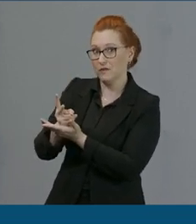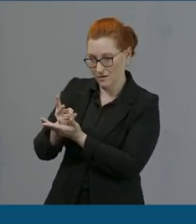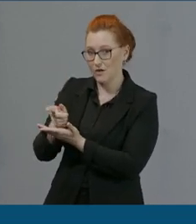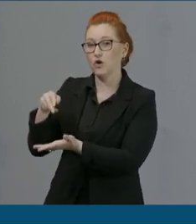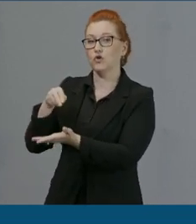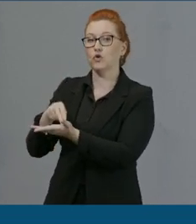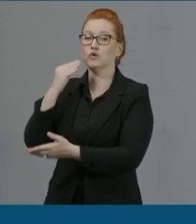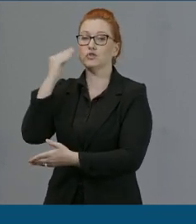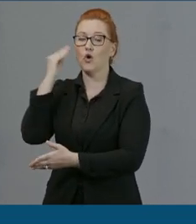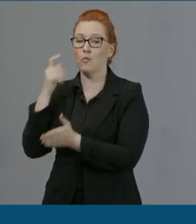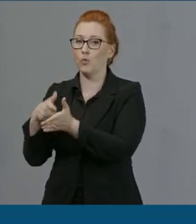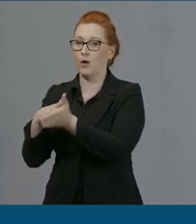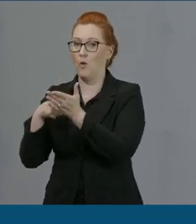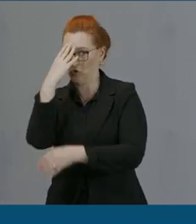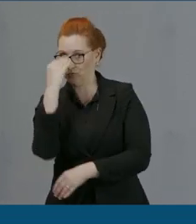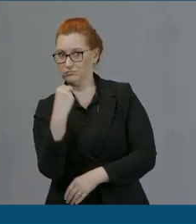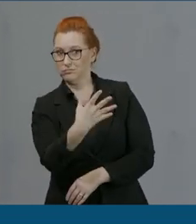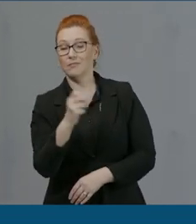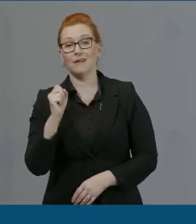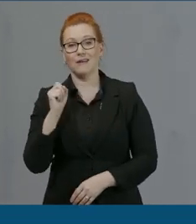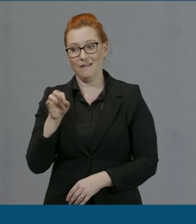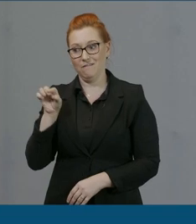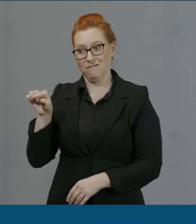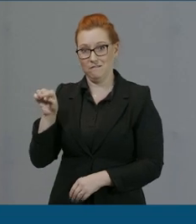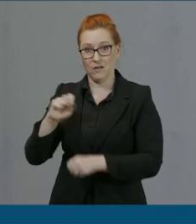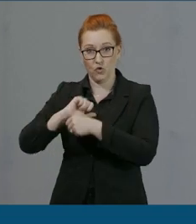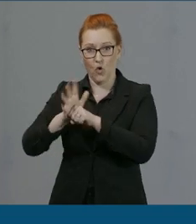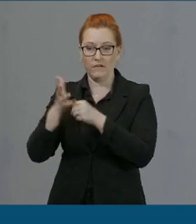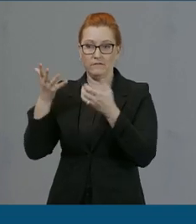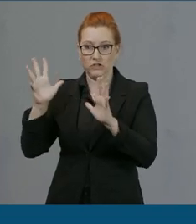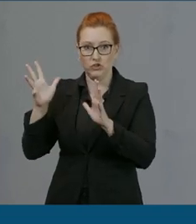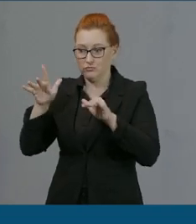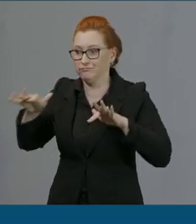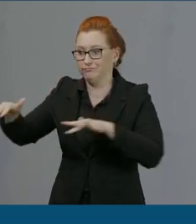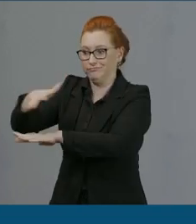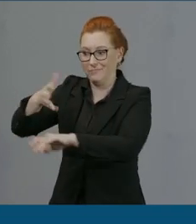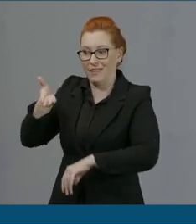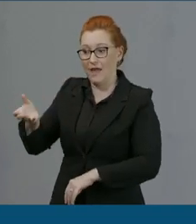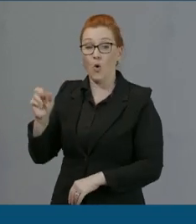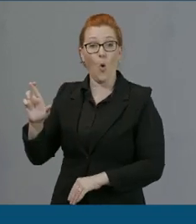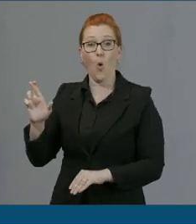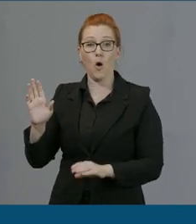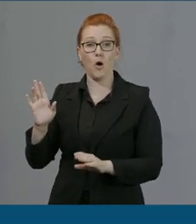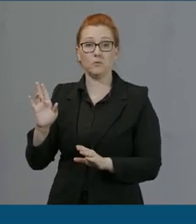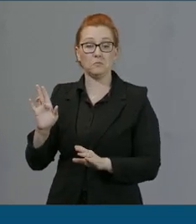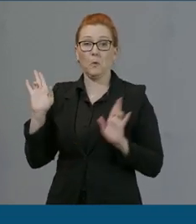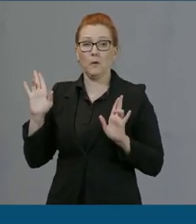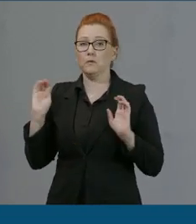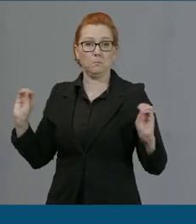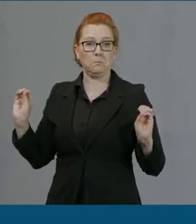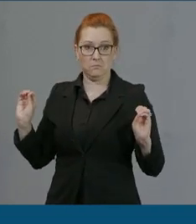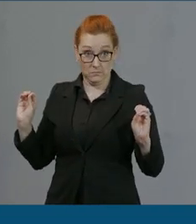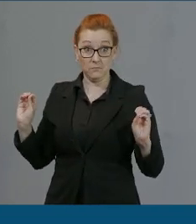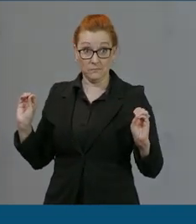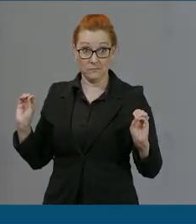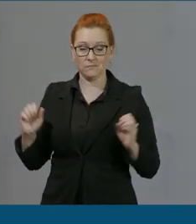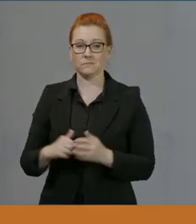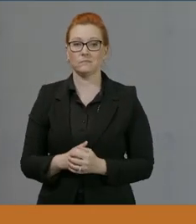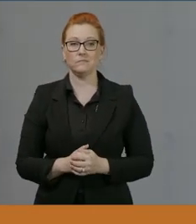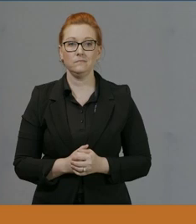notified immediately on the COVID-19 circumstances for that long-term care facility.